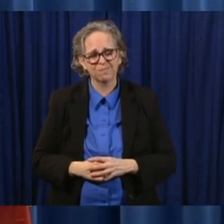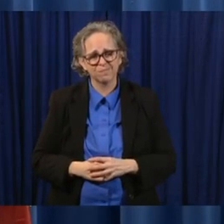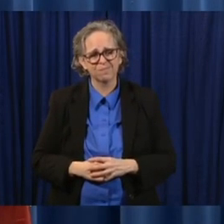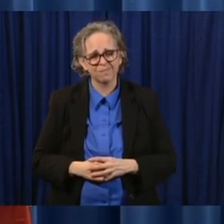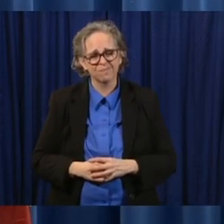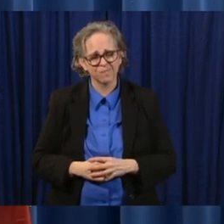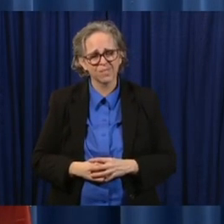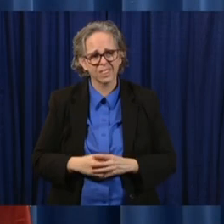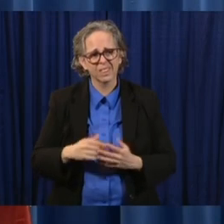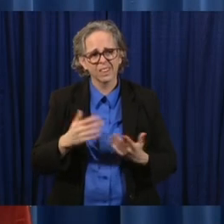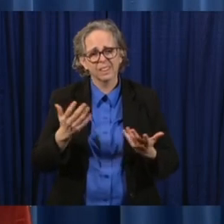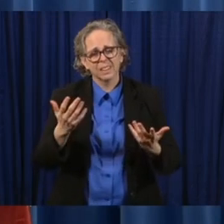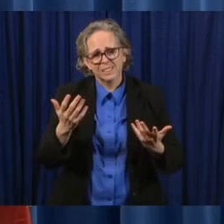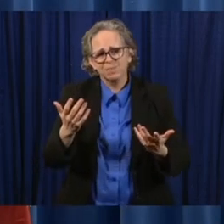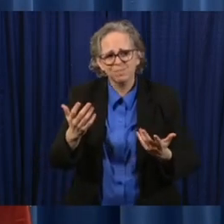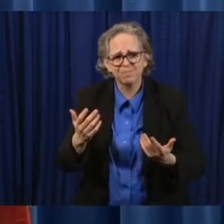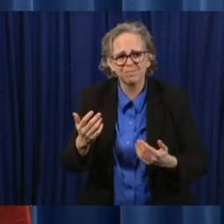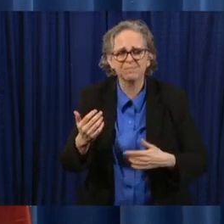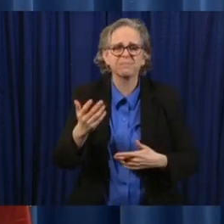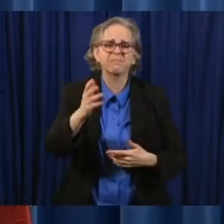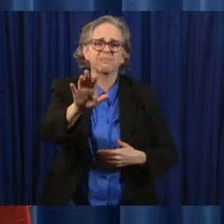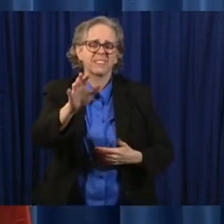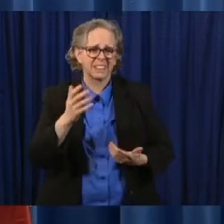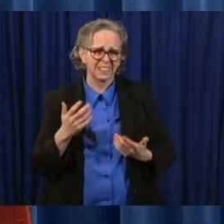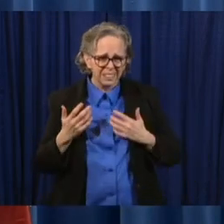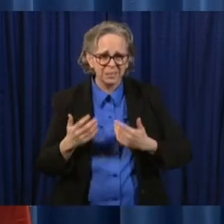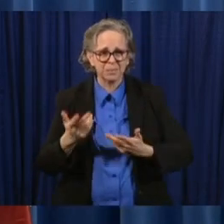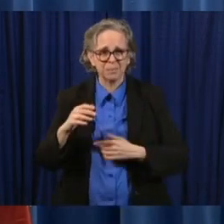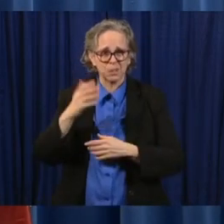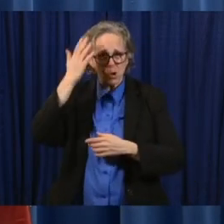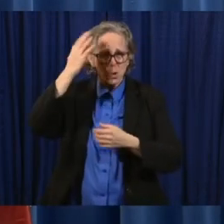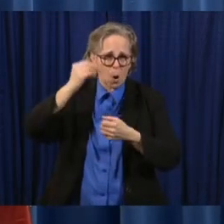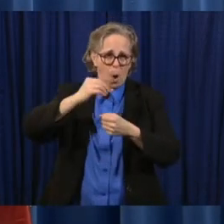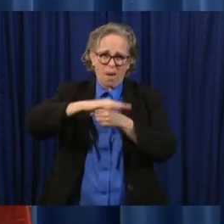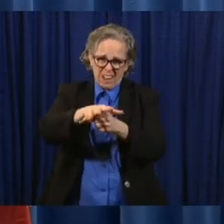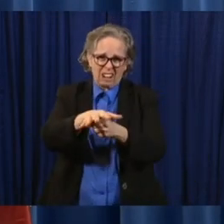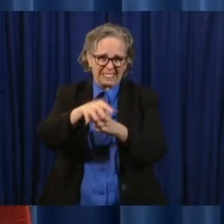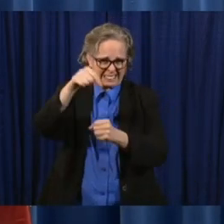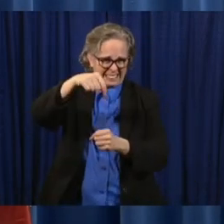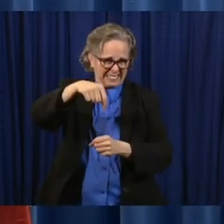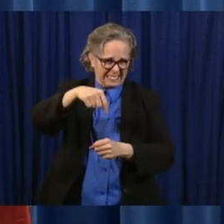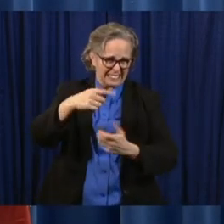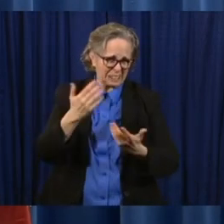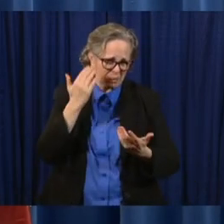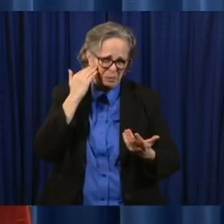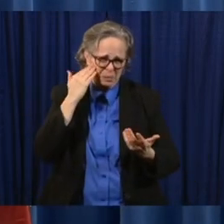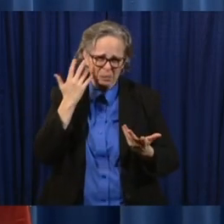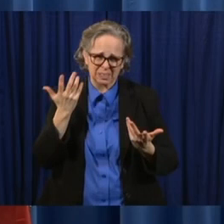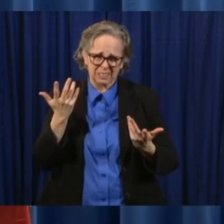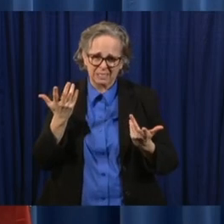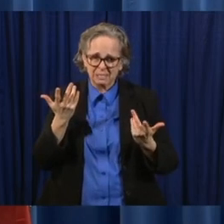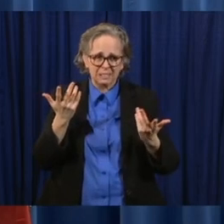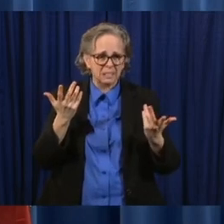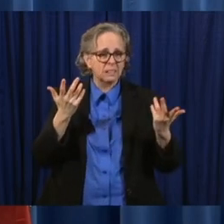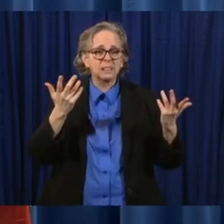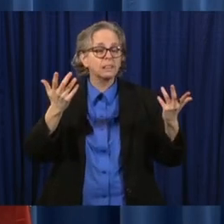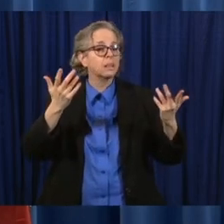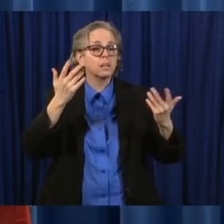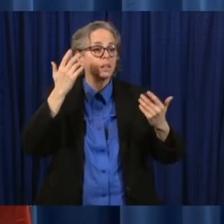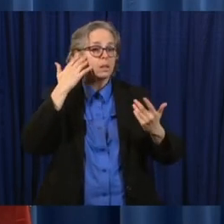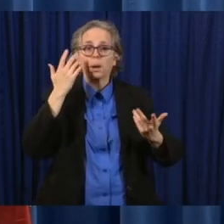impact that the COVID-19 virus is having on our African American